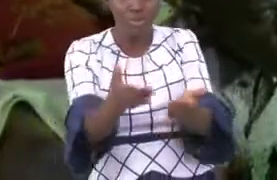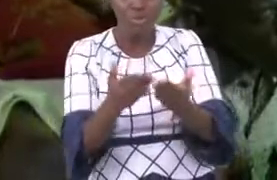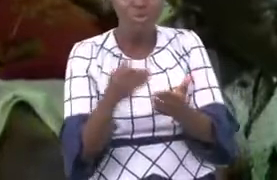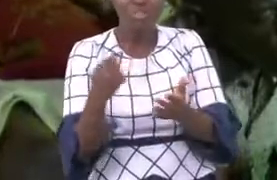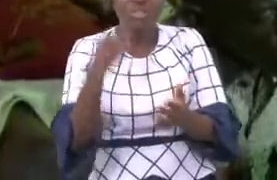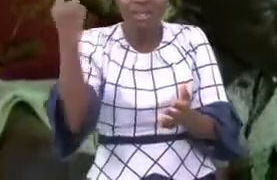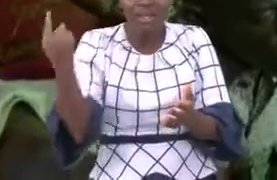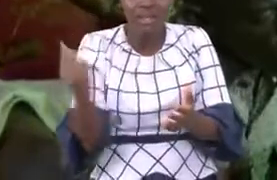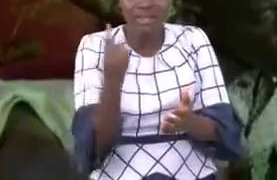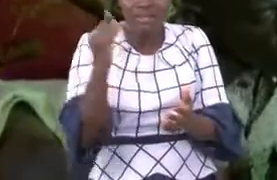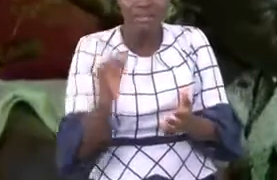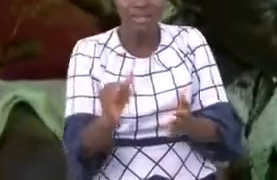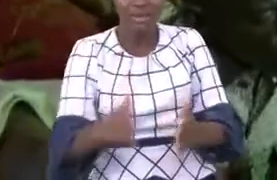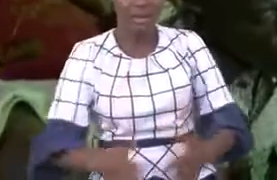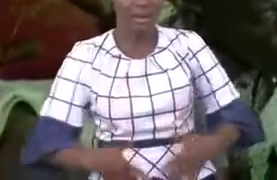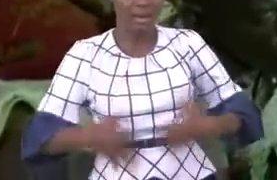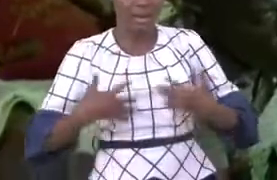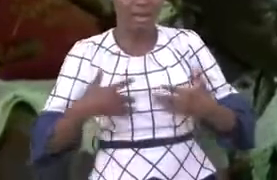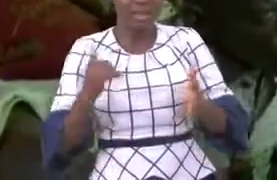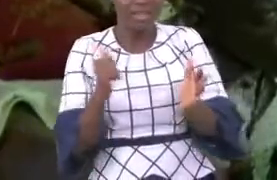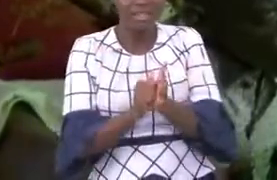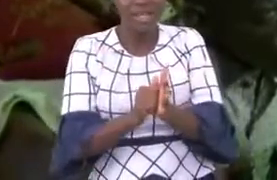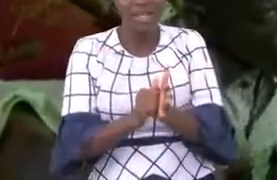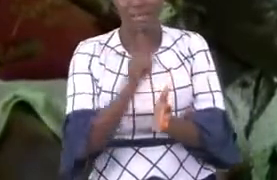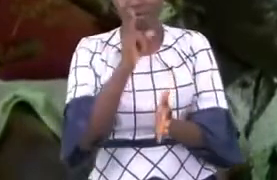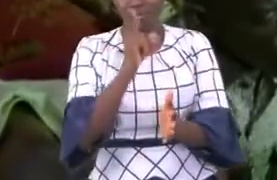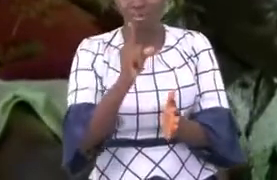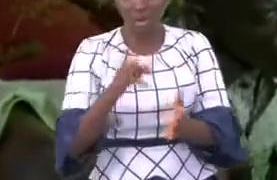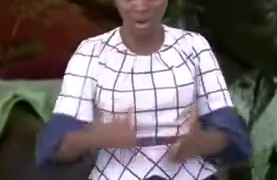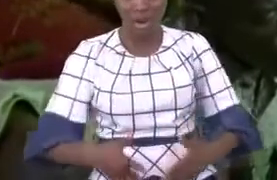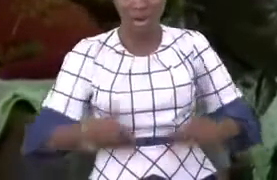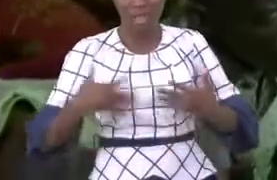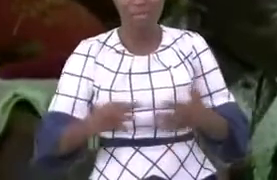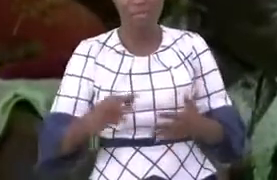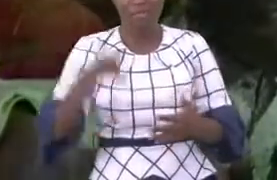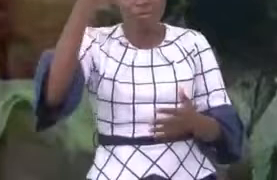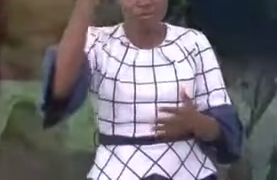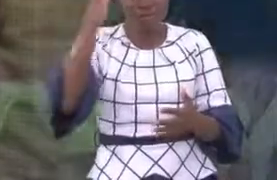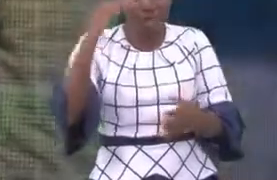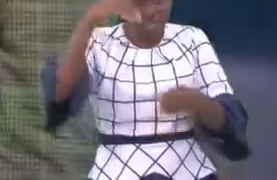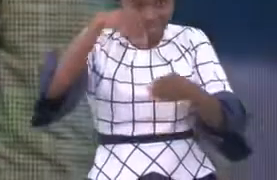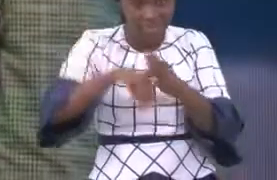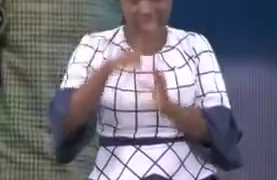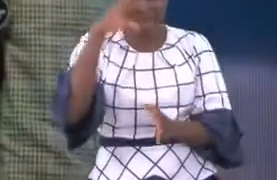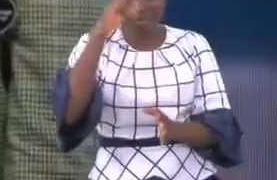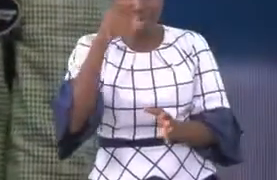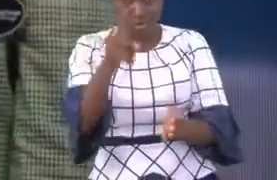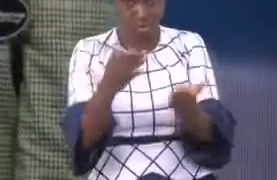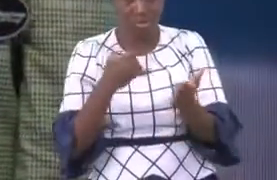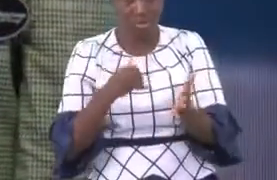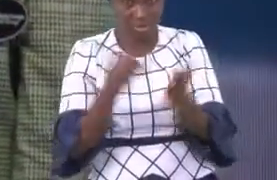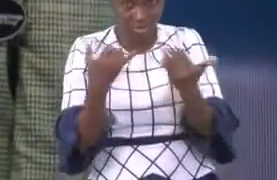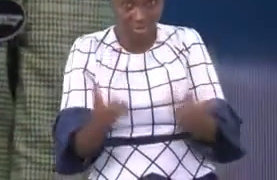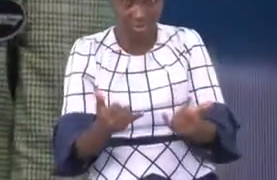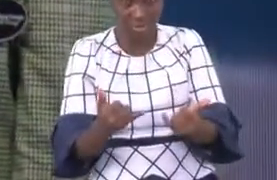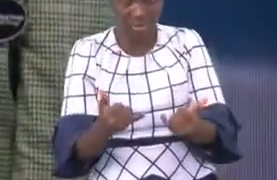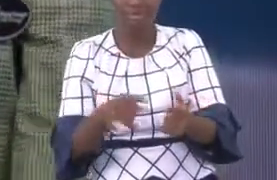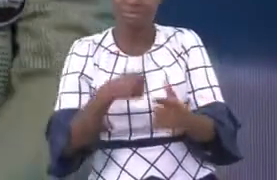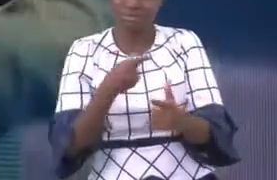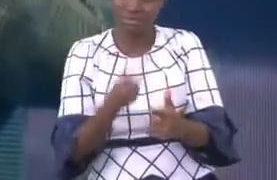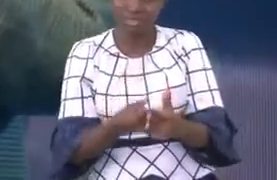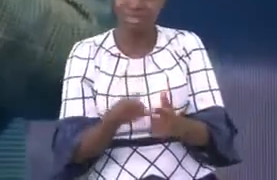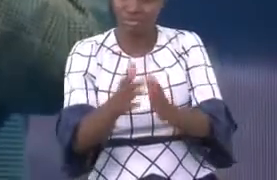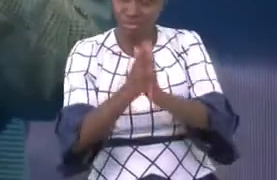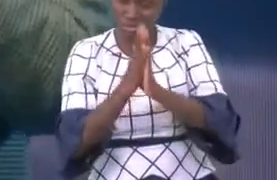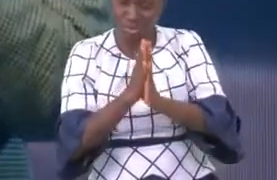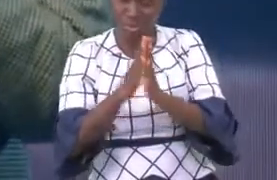now, wherever you are, just raise up your hand and say, yes, Lord, I am here. Yes, Lord, I am